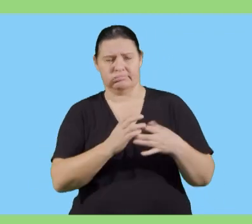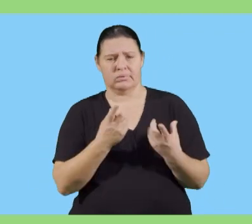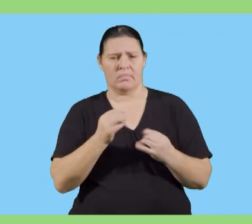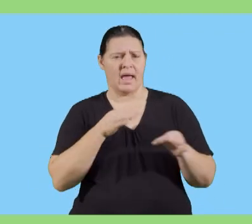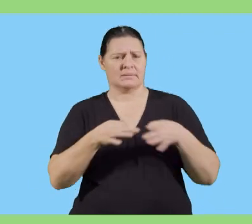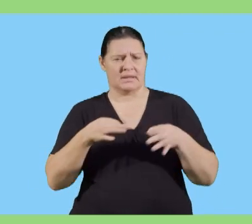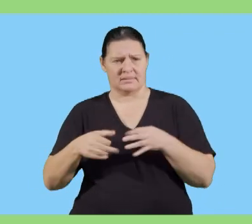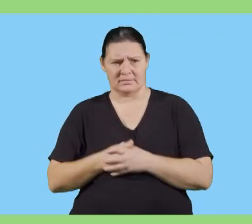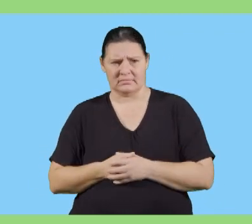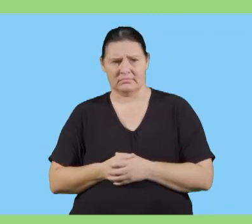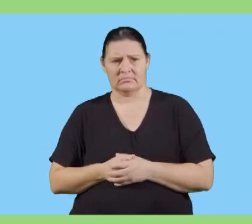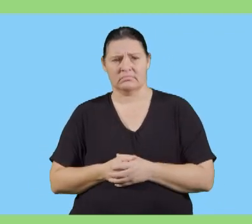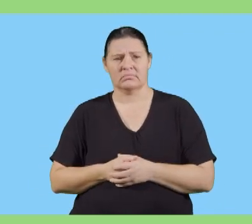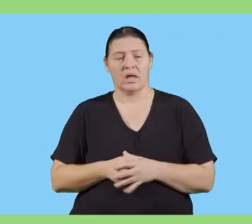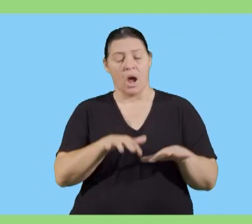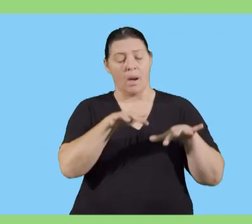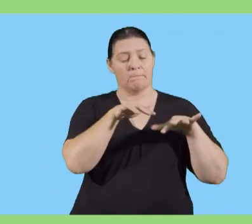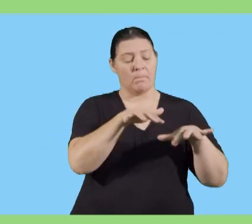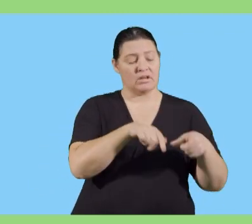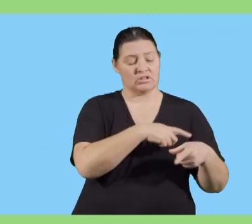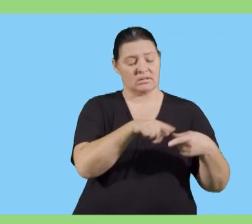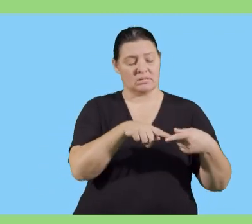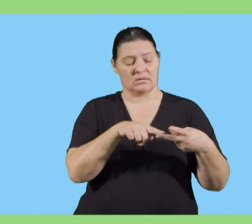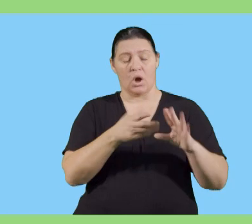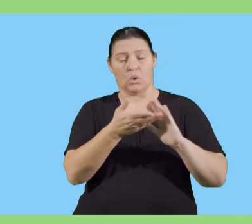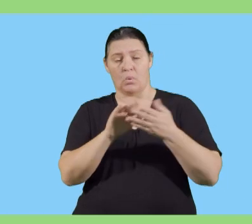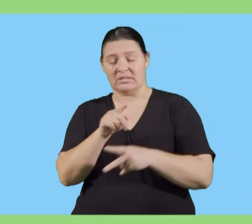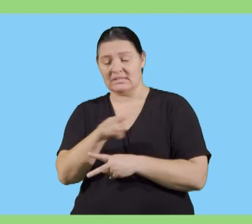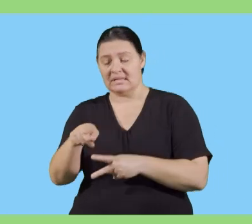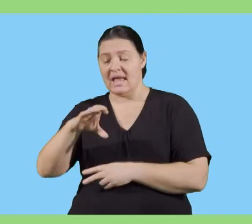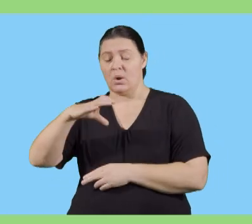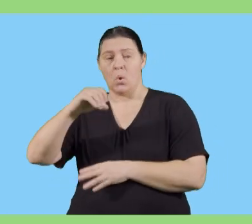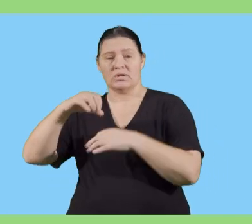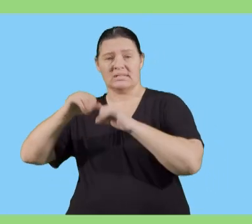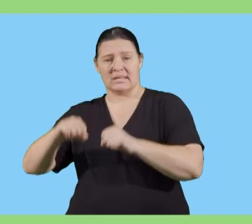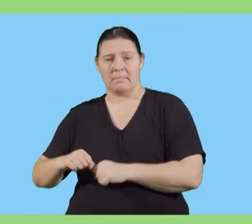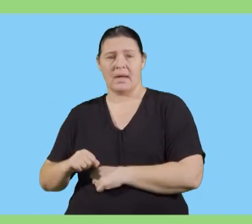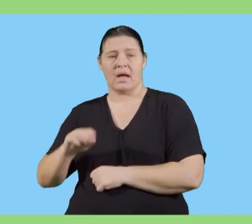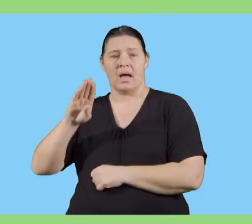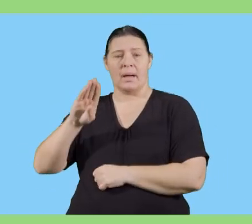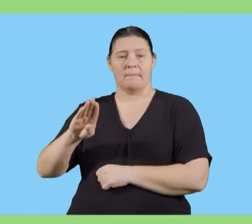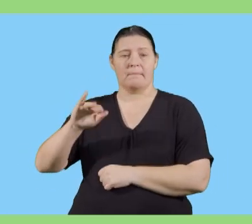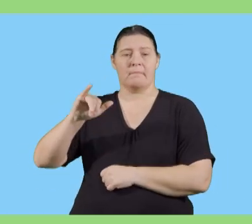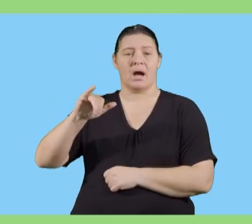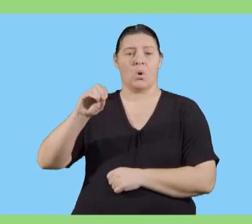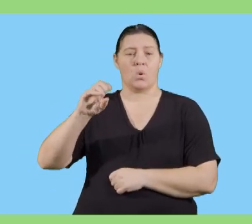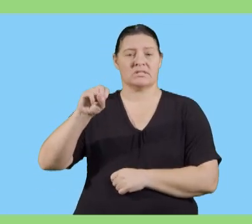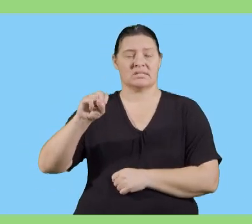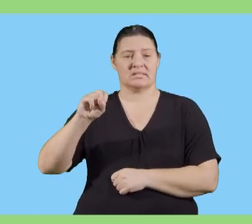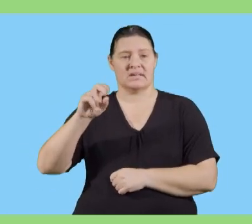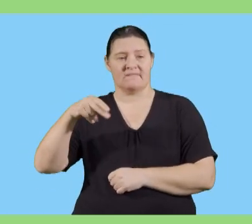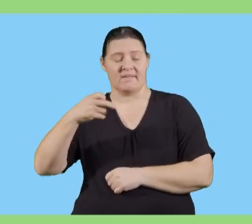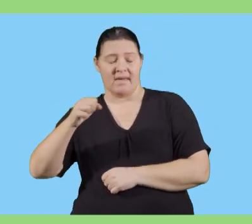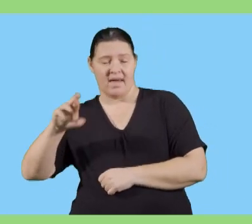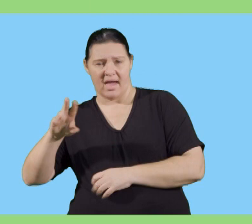population, communities, ecosystem, and biosphere. You also need to be able to explain the flow of